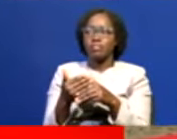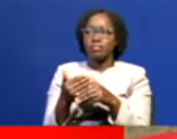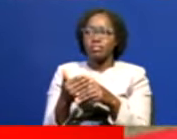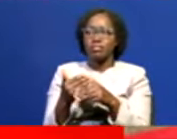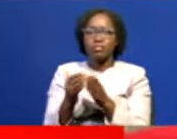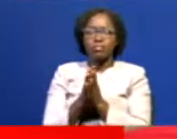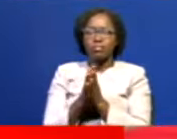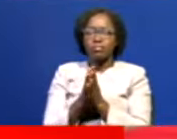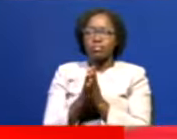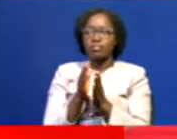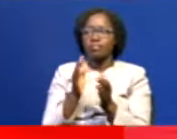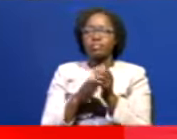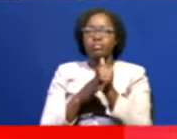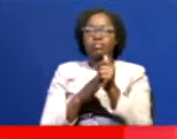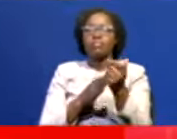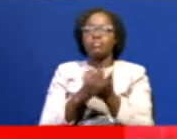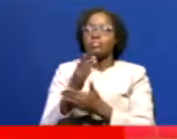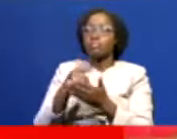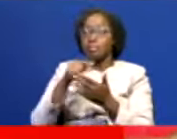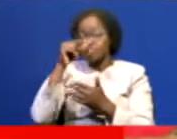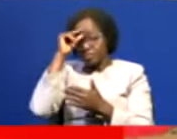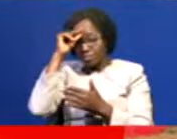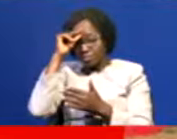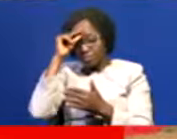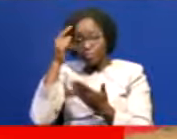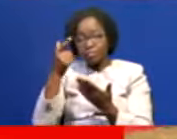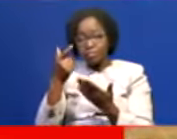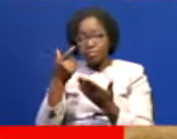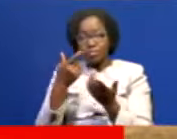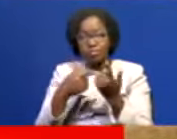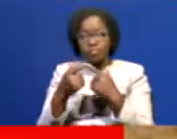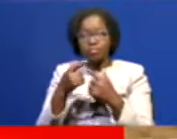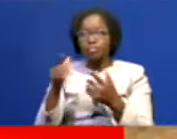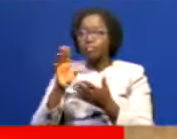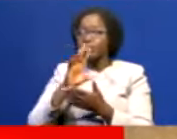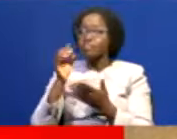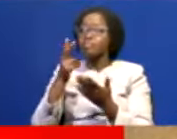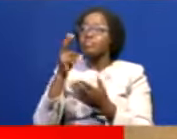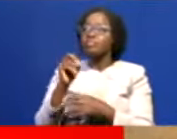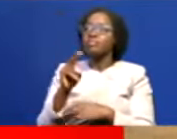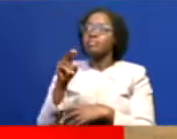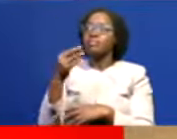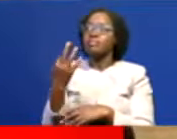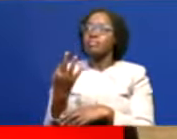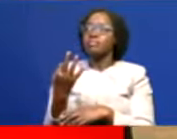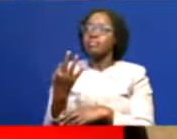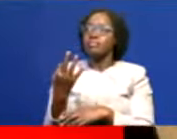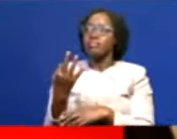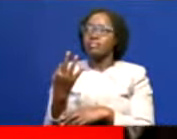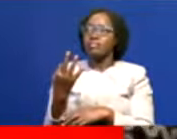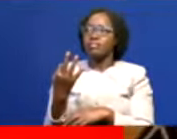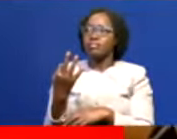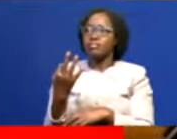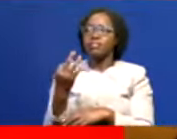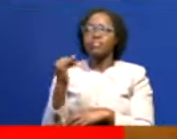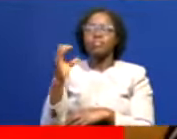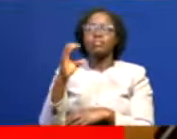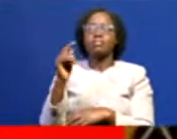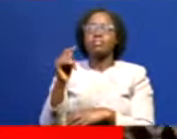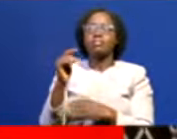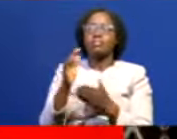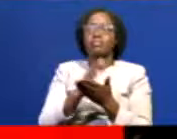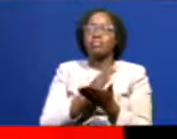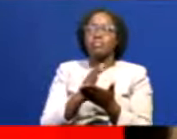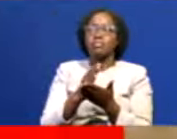may take you through what the government, when it came to the budget 2023 for the ICT sector, remember the ICT